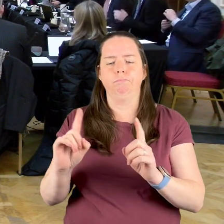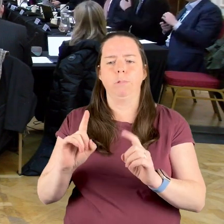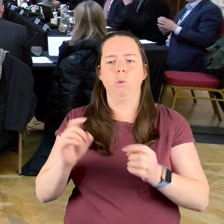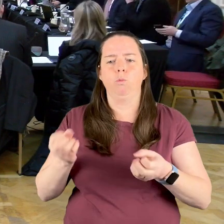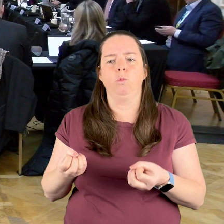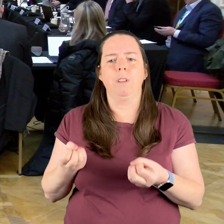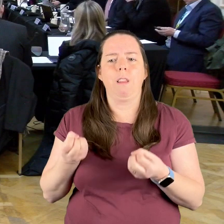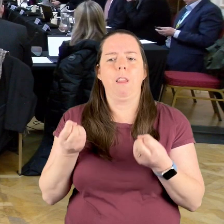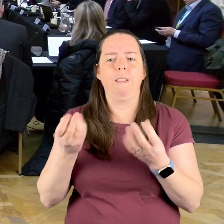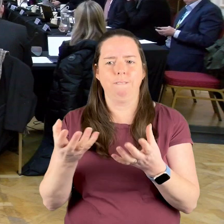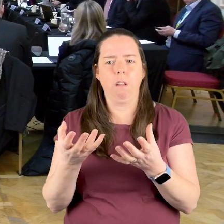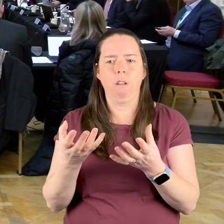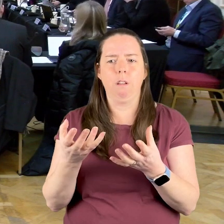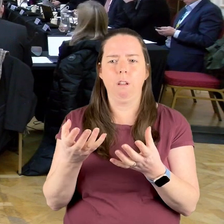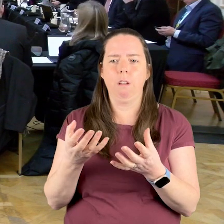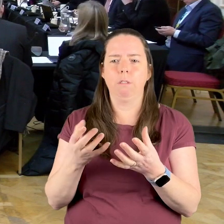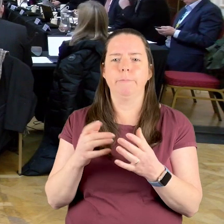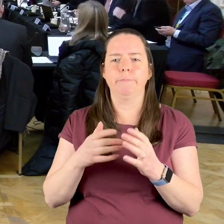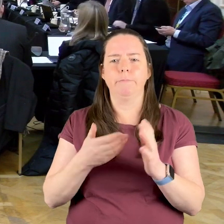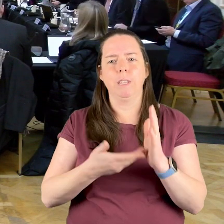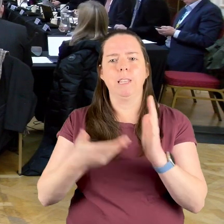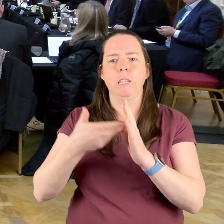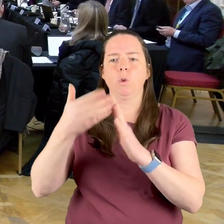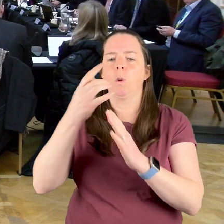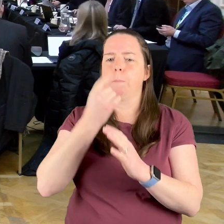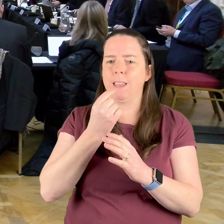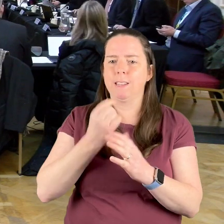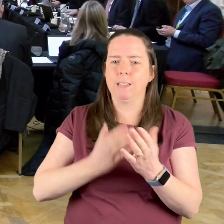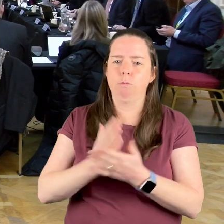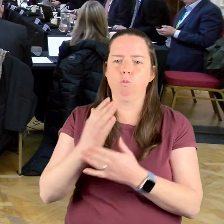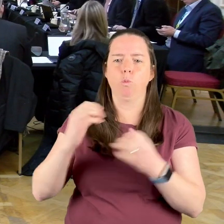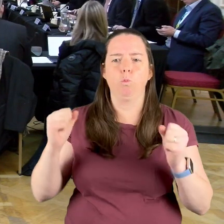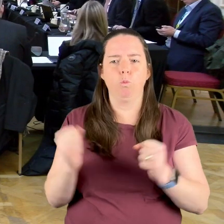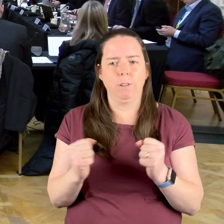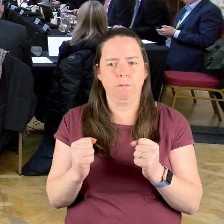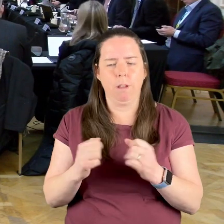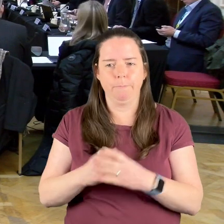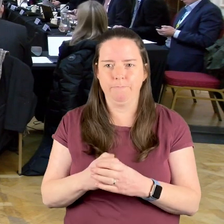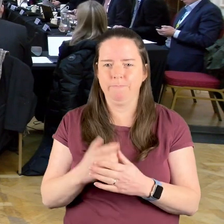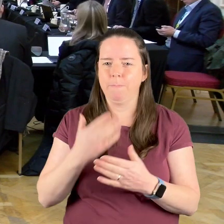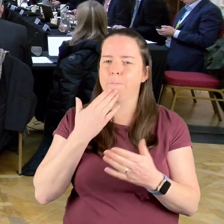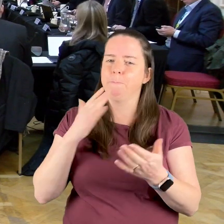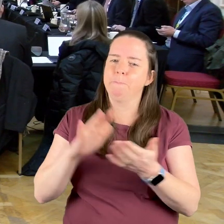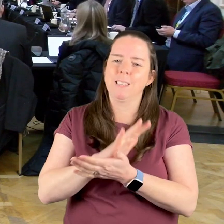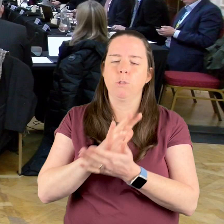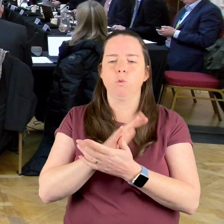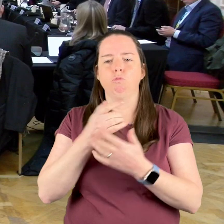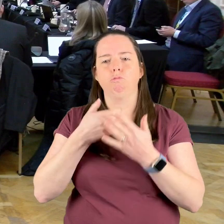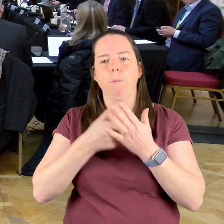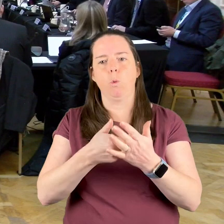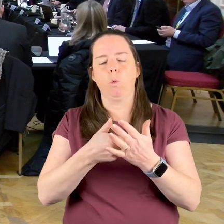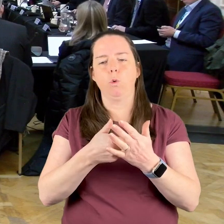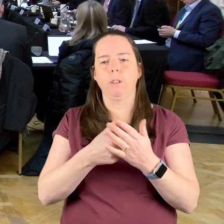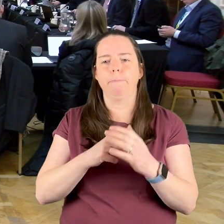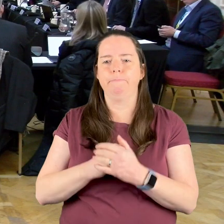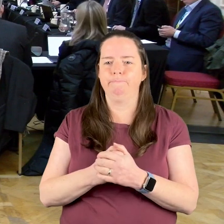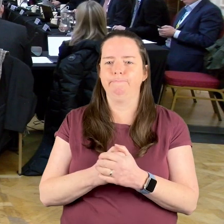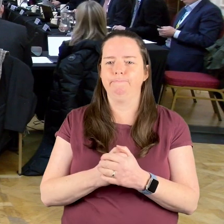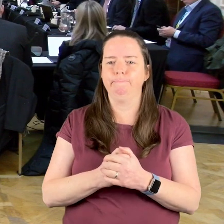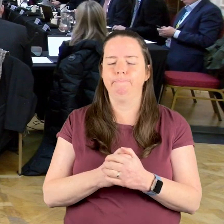investment to deliver additional capacity in our system through this